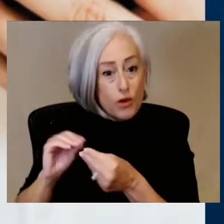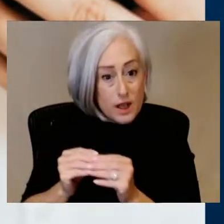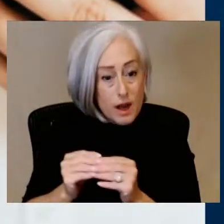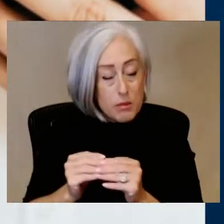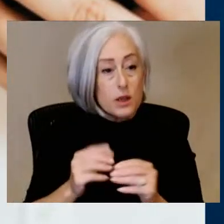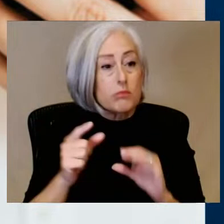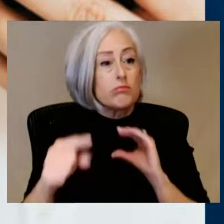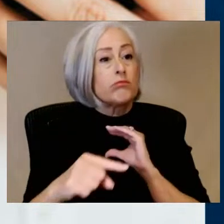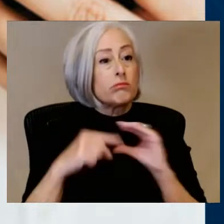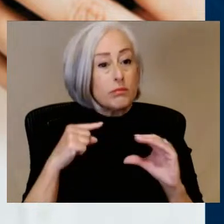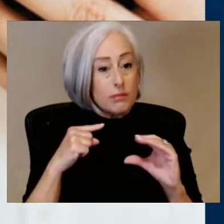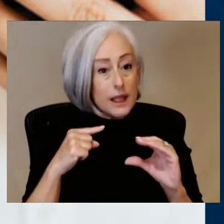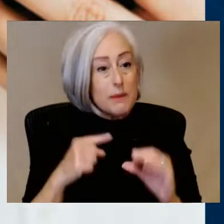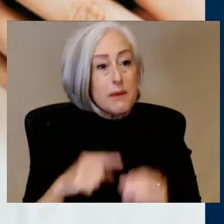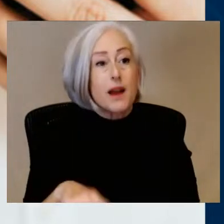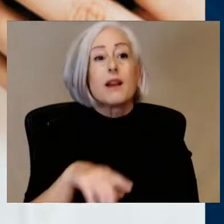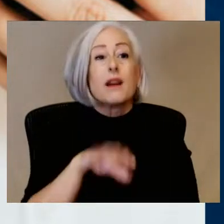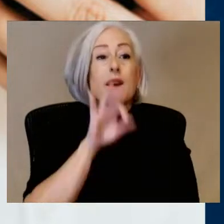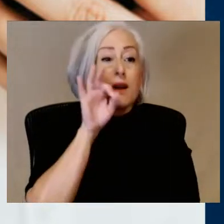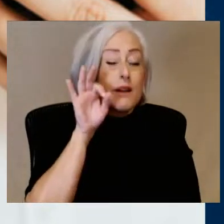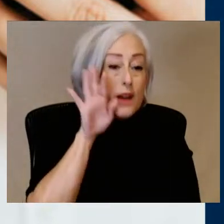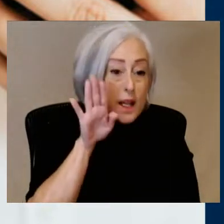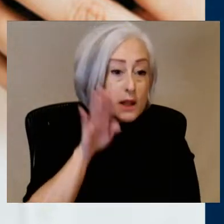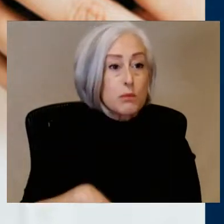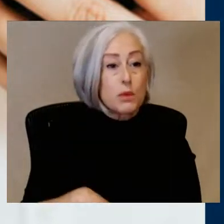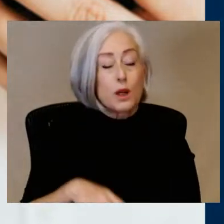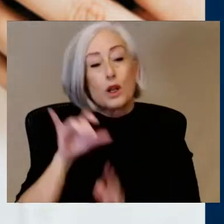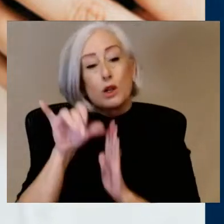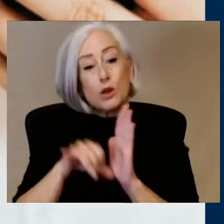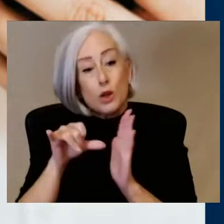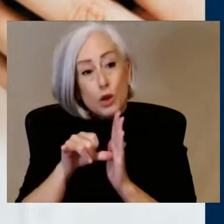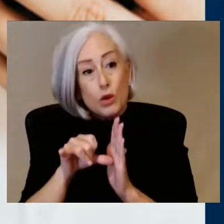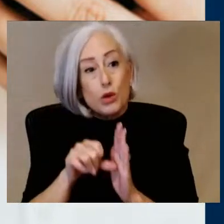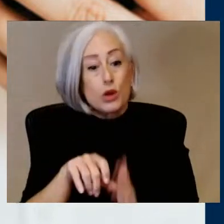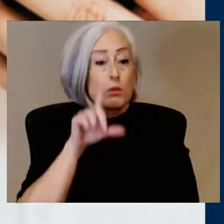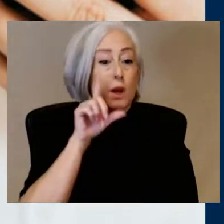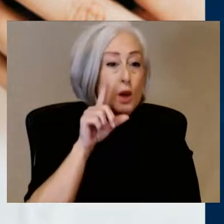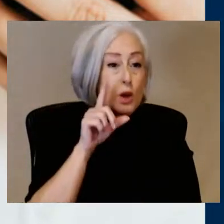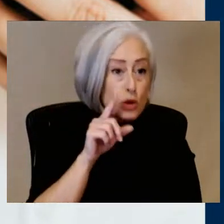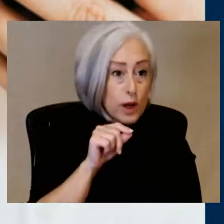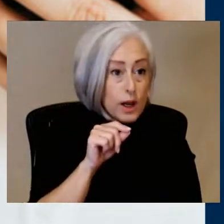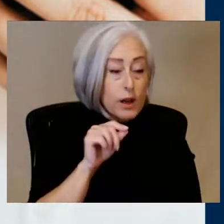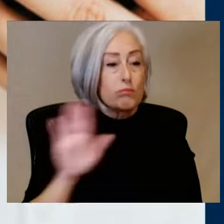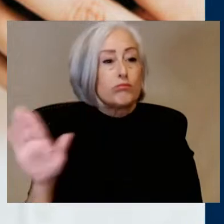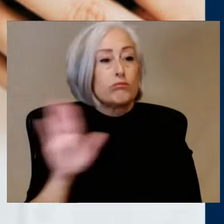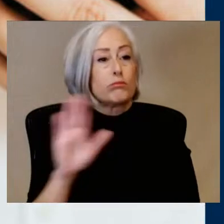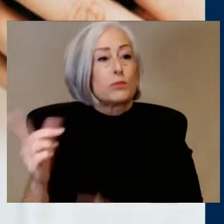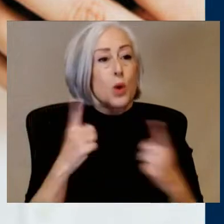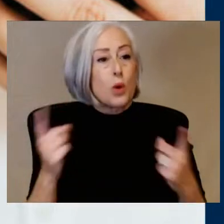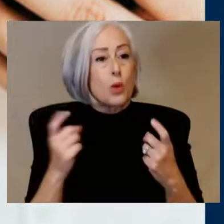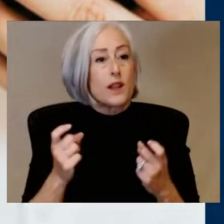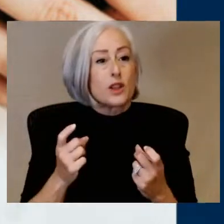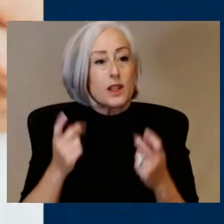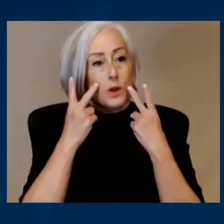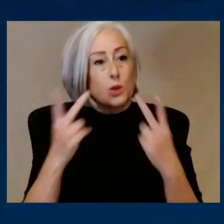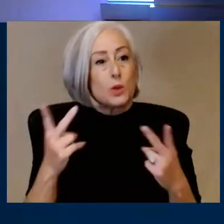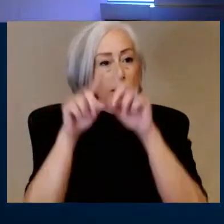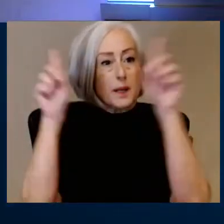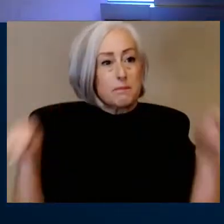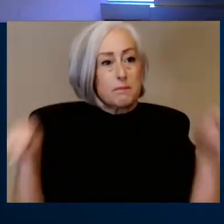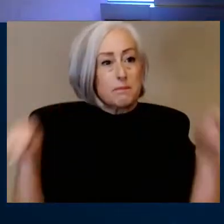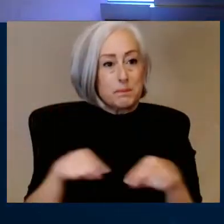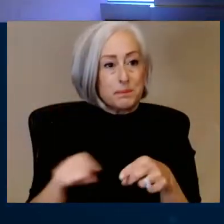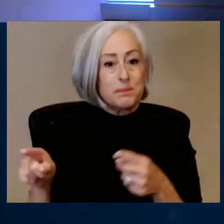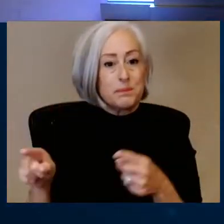YouTube, Facebook, and the Medical News Network. You can find those links right here on your screen. With us this morning is Dr. Jeff Burns, co-director